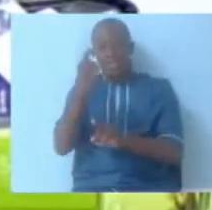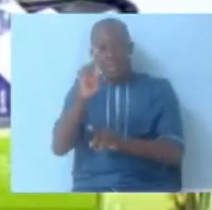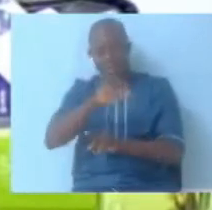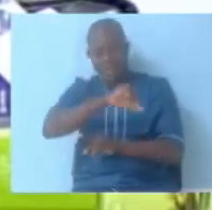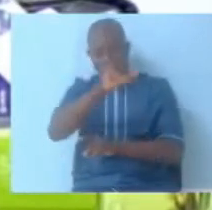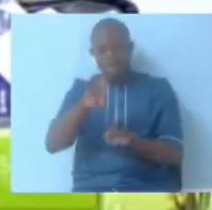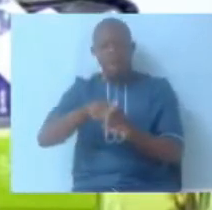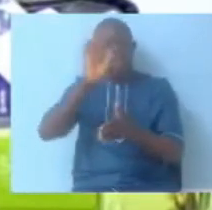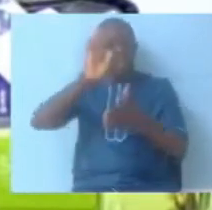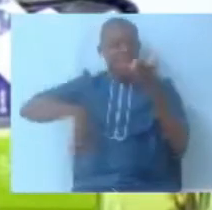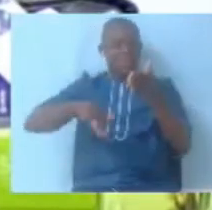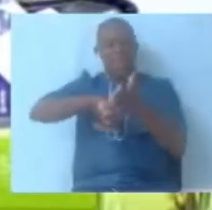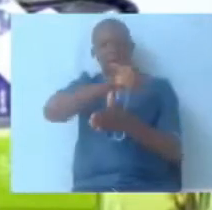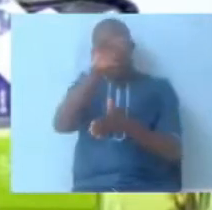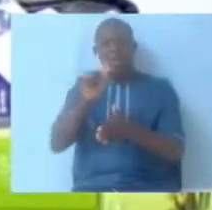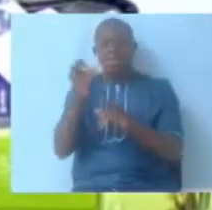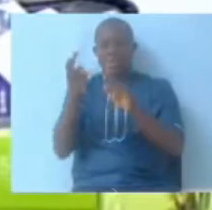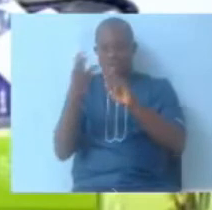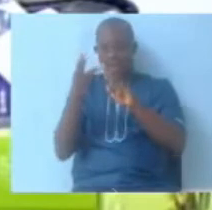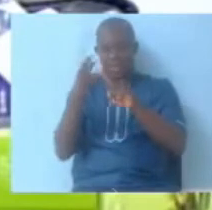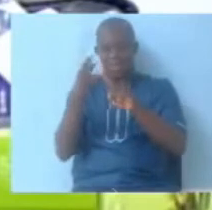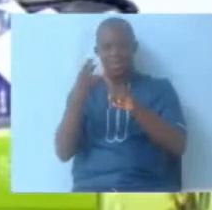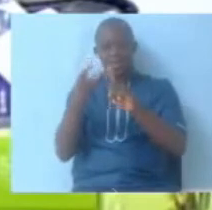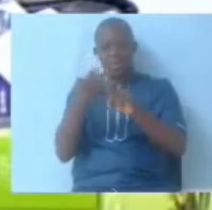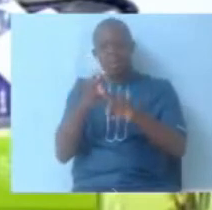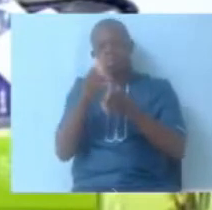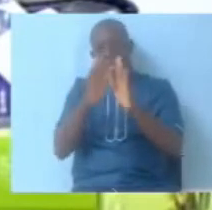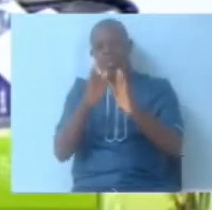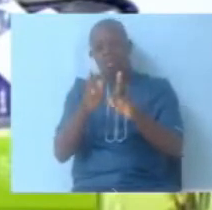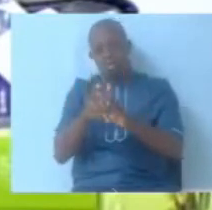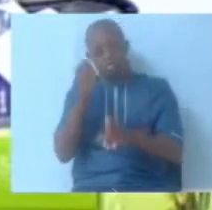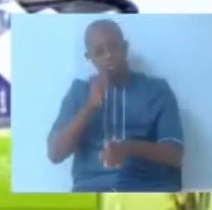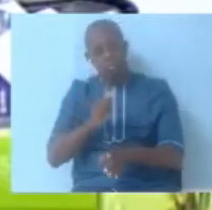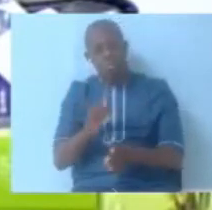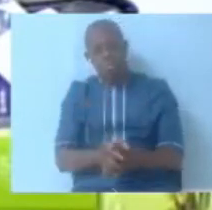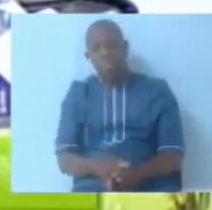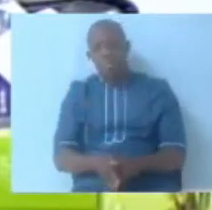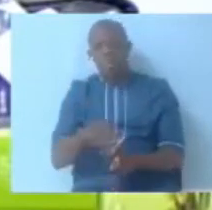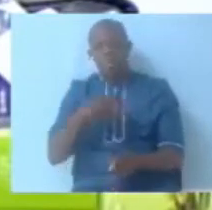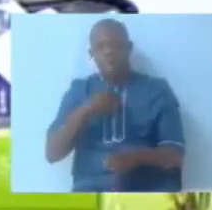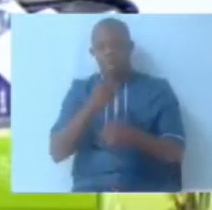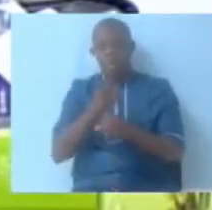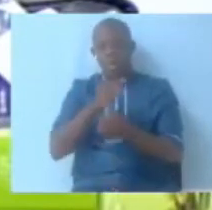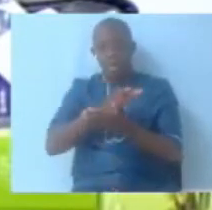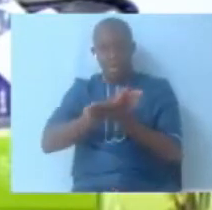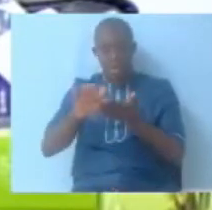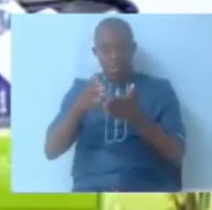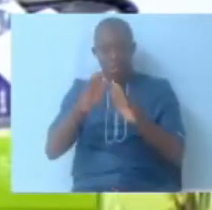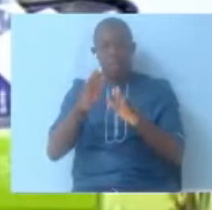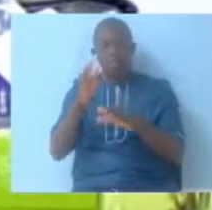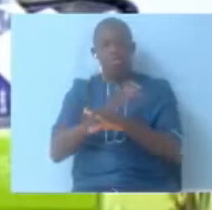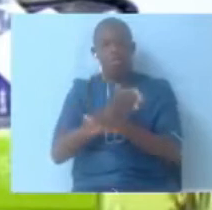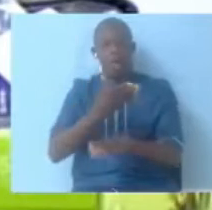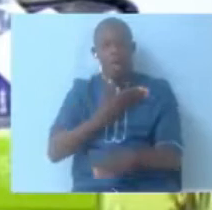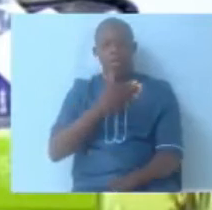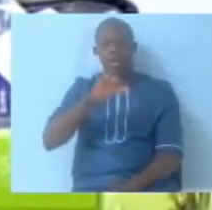wole bunda labango me ya long kole bunda sabanjanguti kitola karola. Let me clarify this. We used to have a Supreme Court,